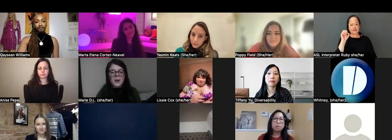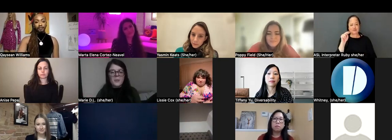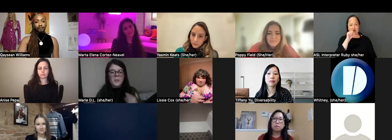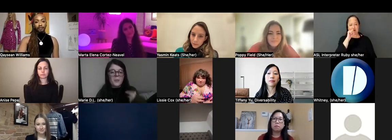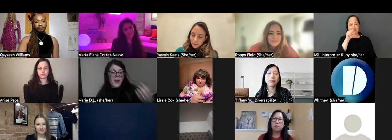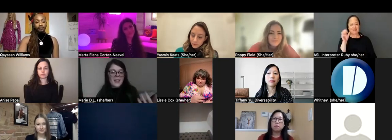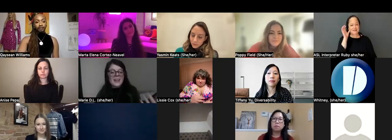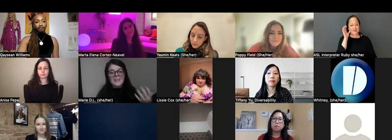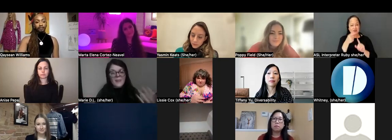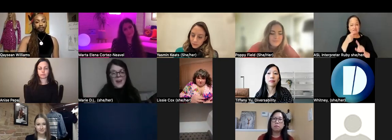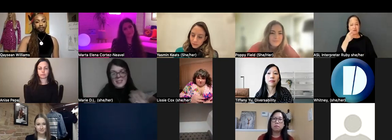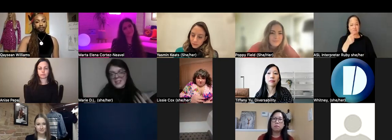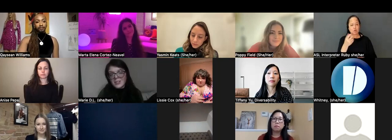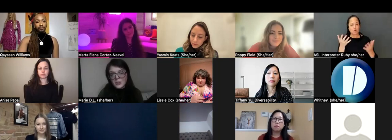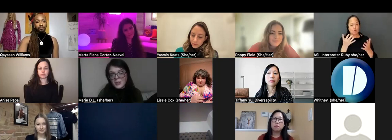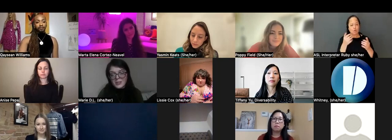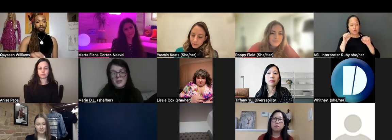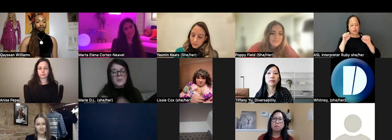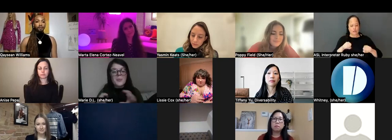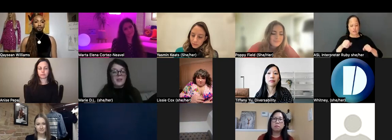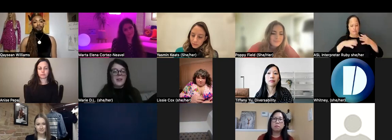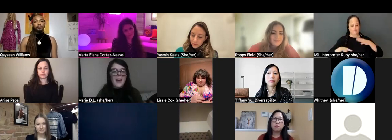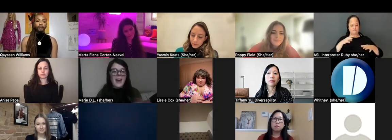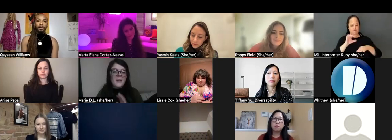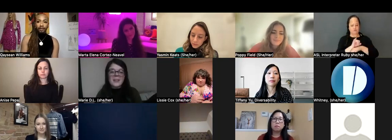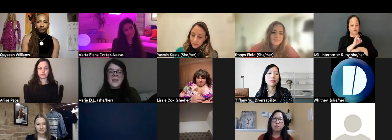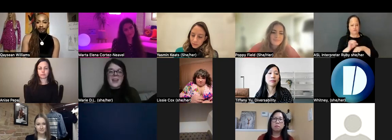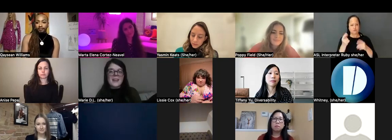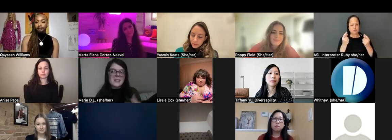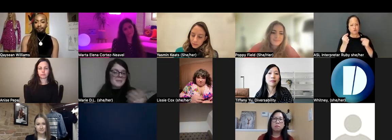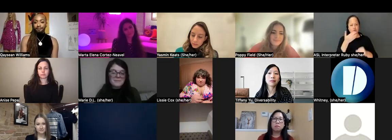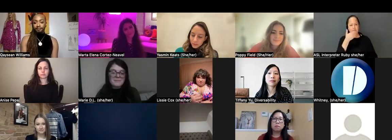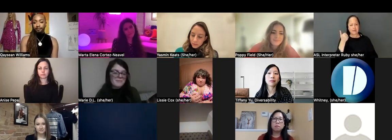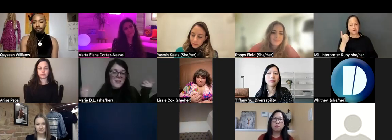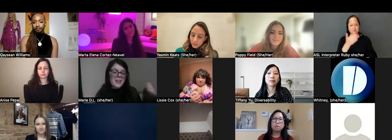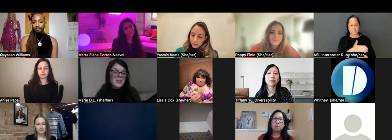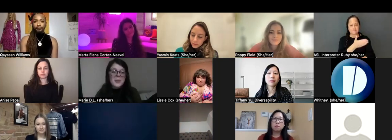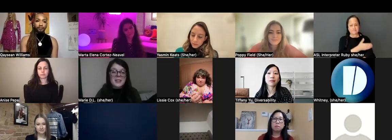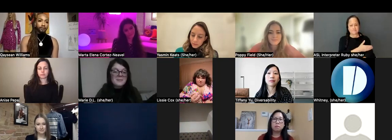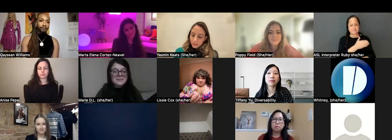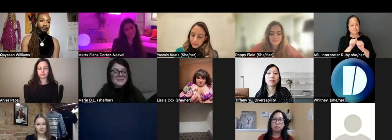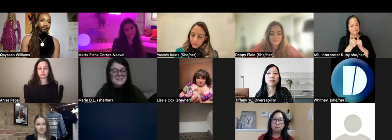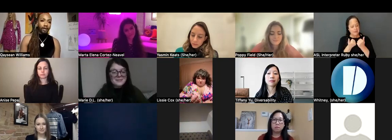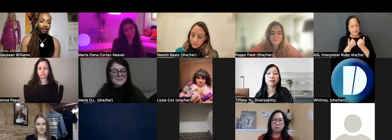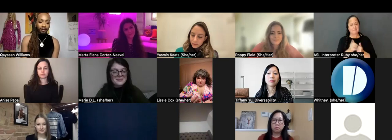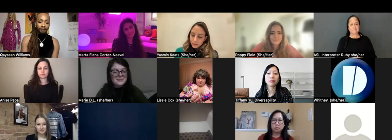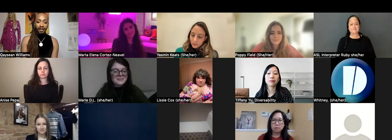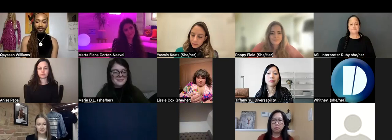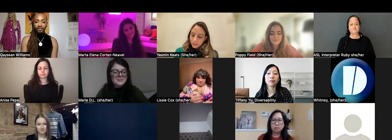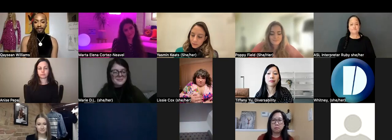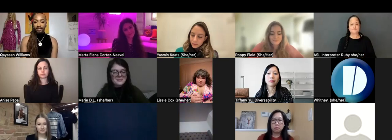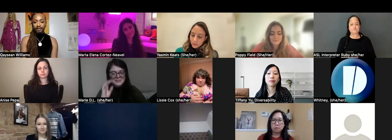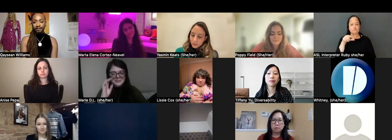What can the fashion industry do better? How can they How can they do it?